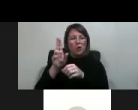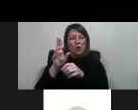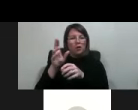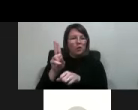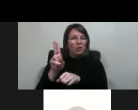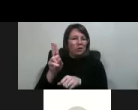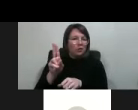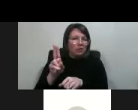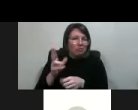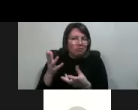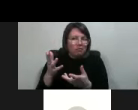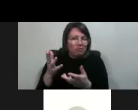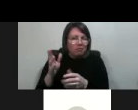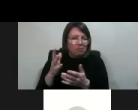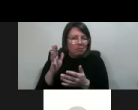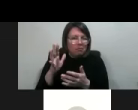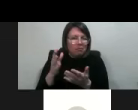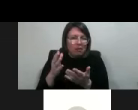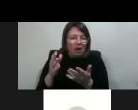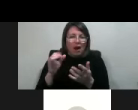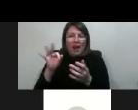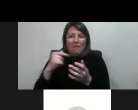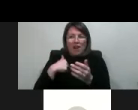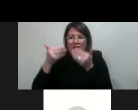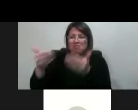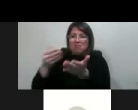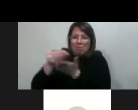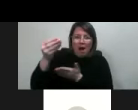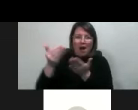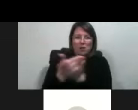that, I'm gone from the system.